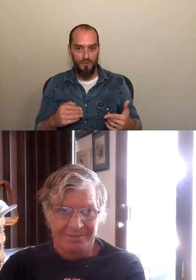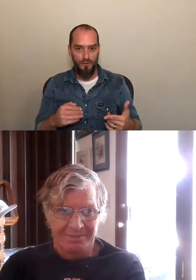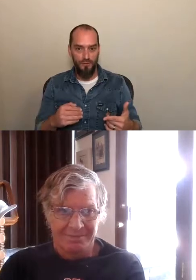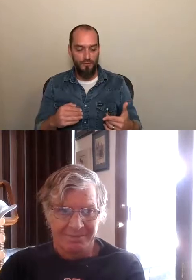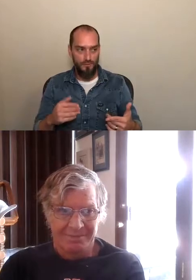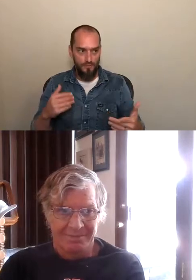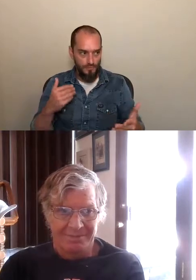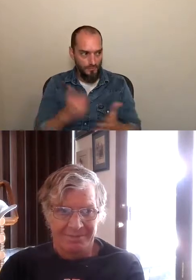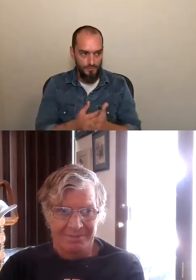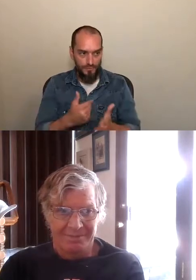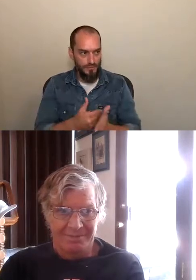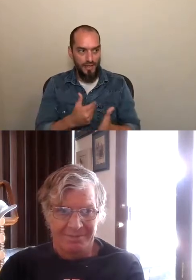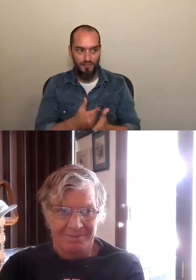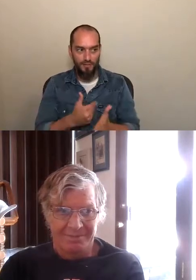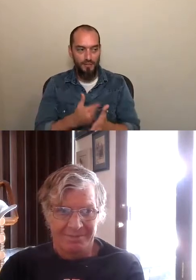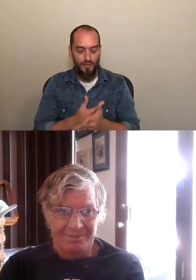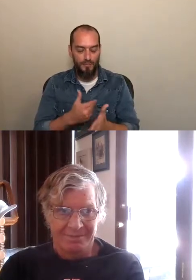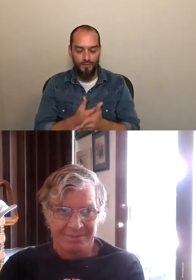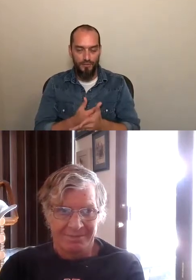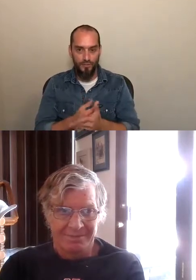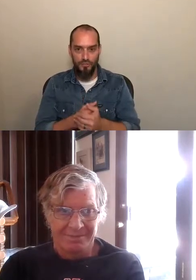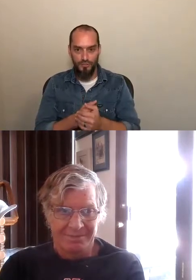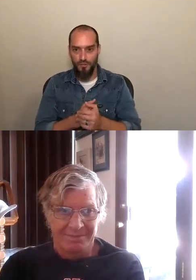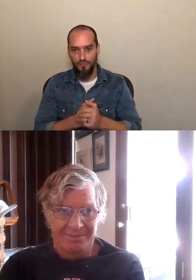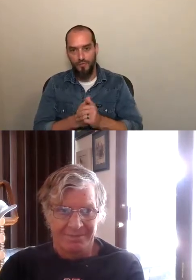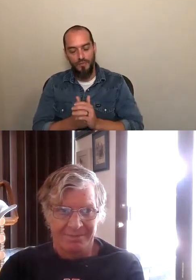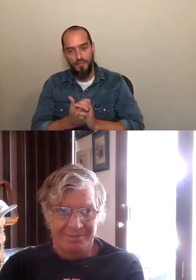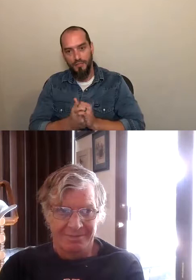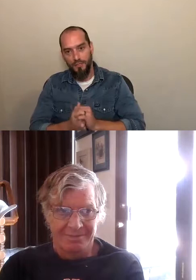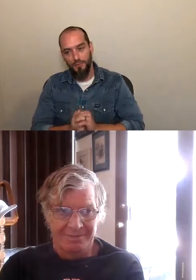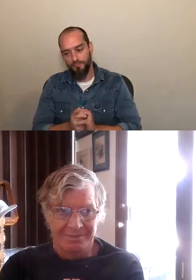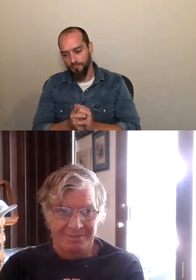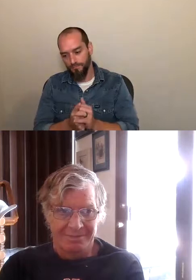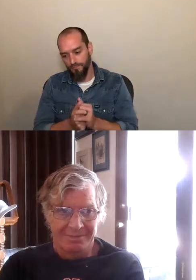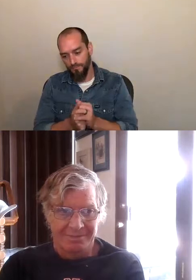rainforest. Just have to do the research yourself.